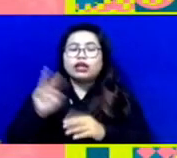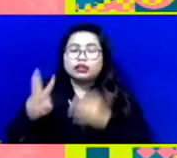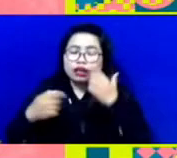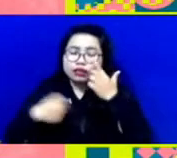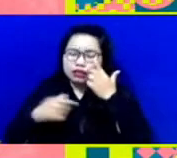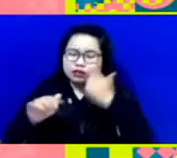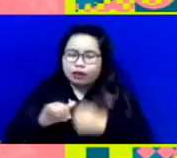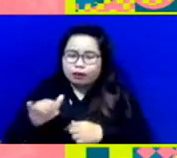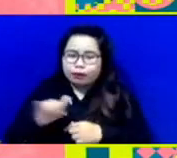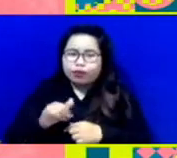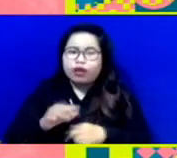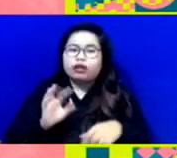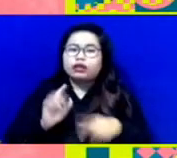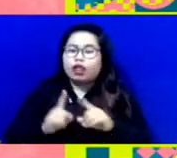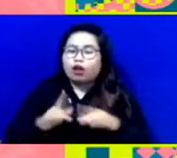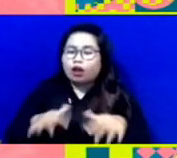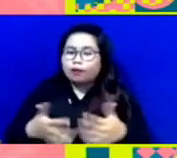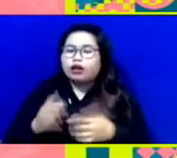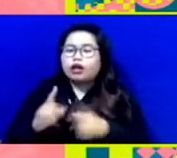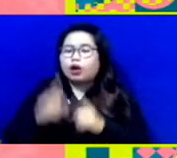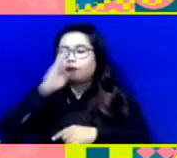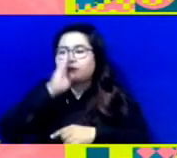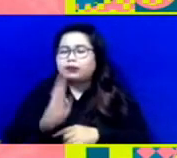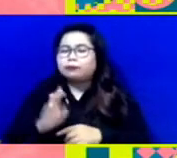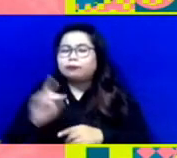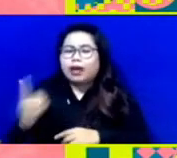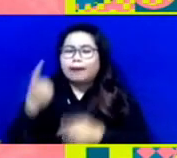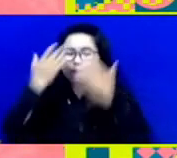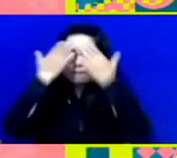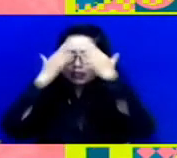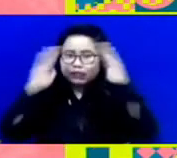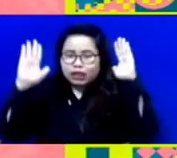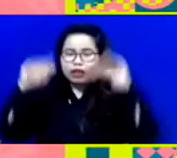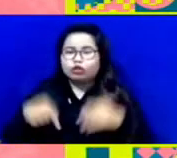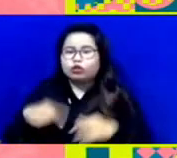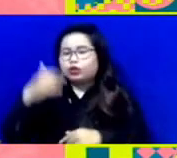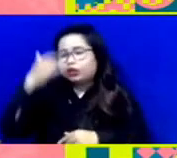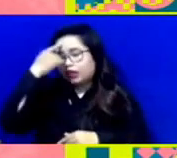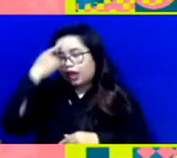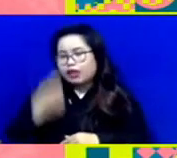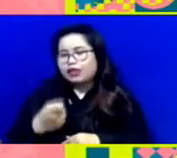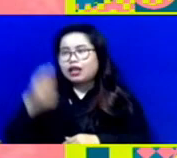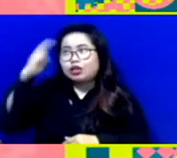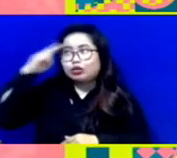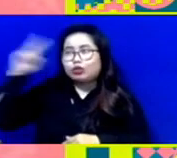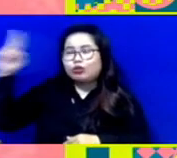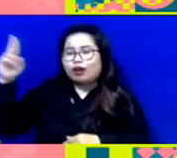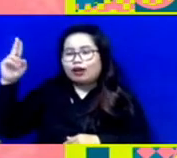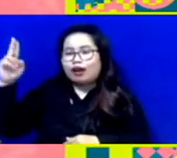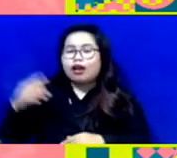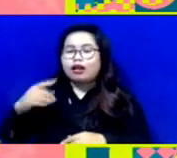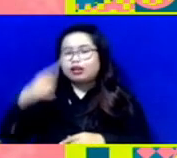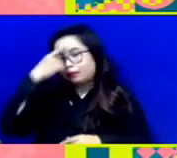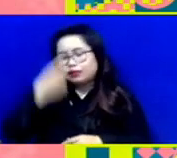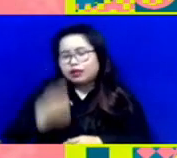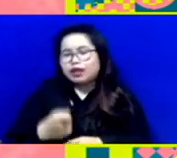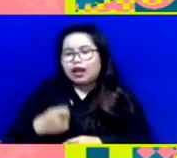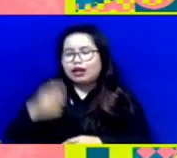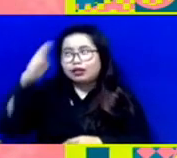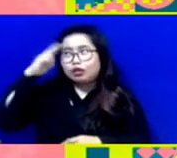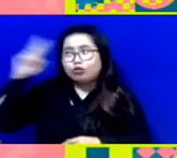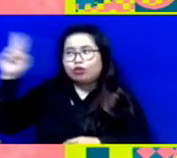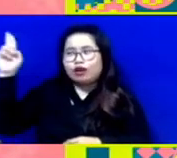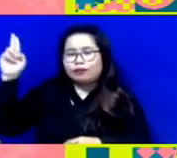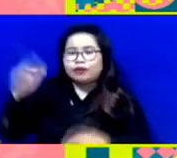first principle is a belief in one God, a belief in divinity. What is it exactly? How can you share